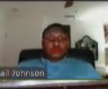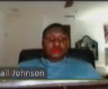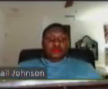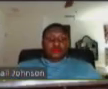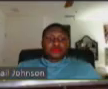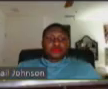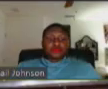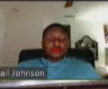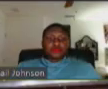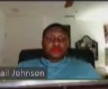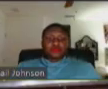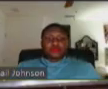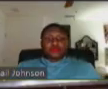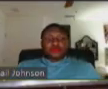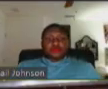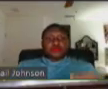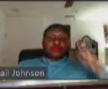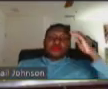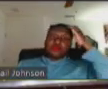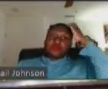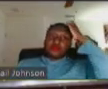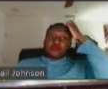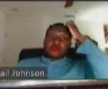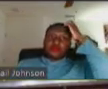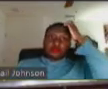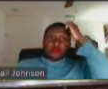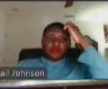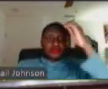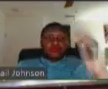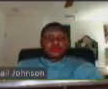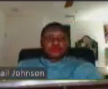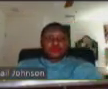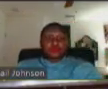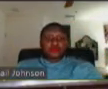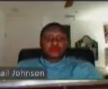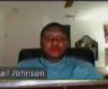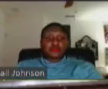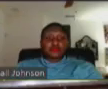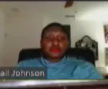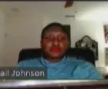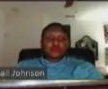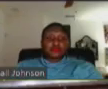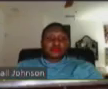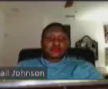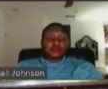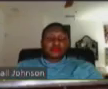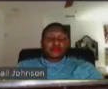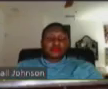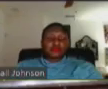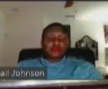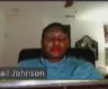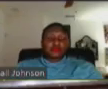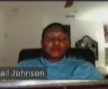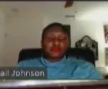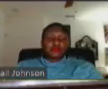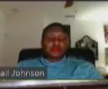none obviously outside city limits. And we can publish those on our website. Let everybody know. Early voting is not until